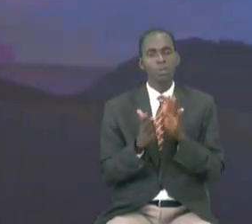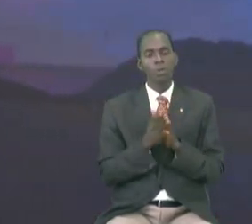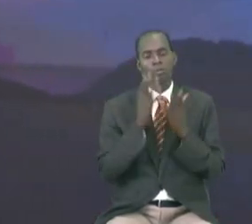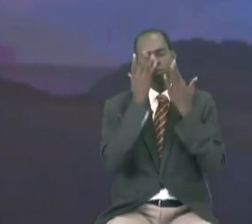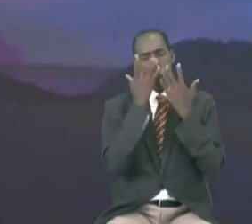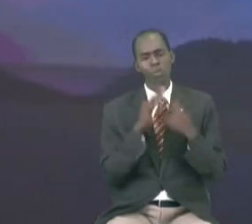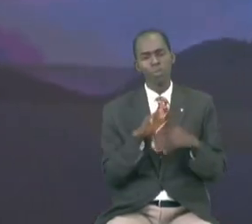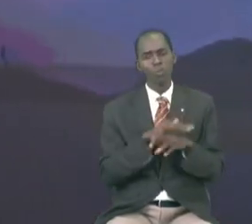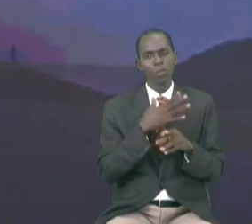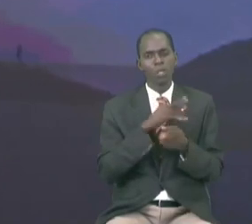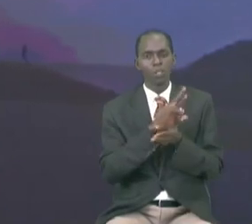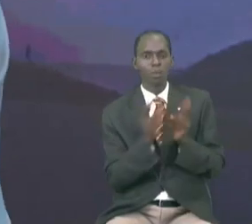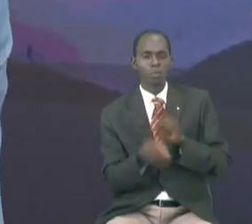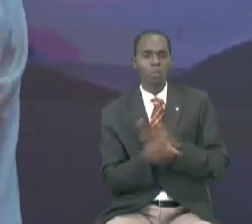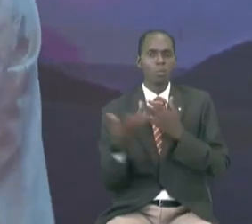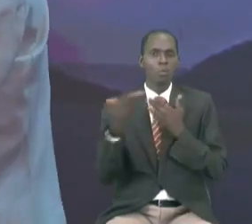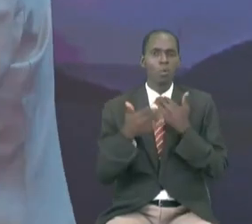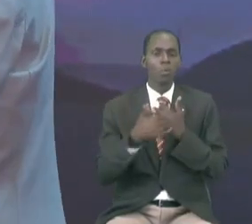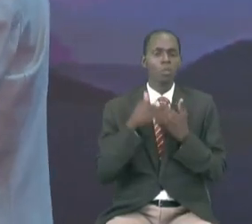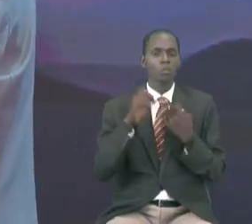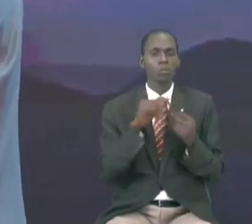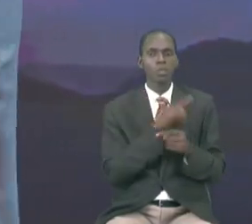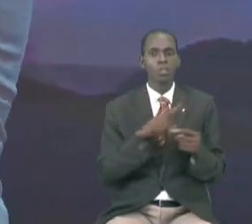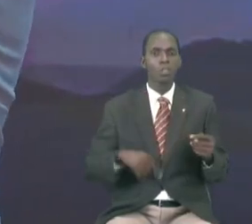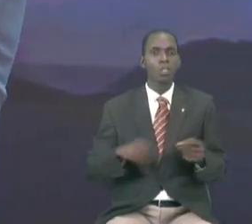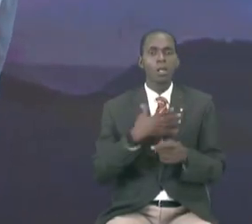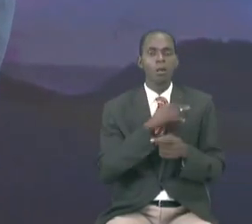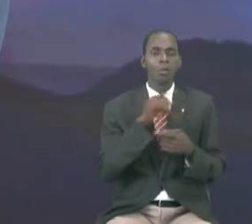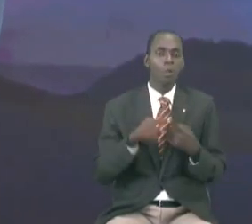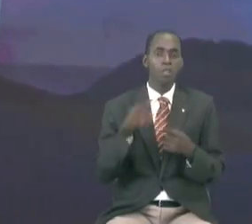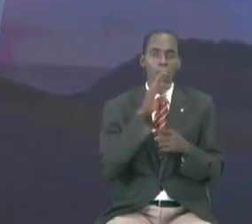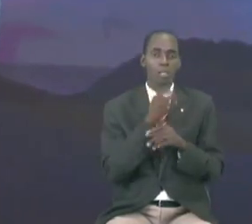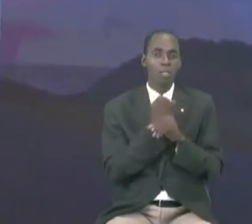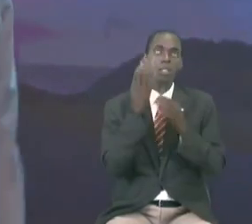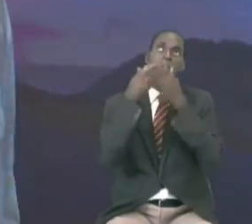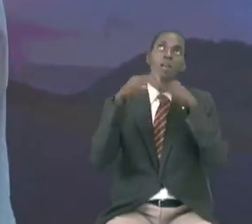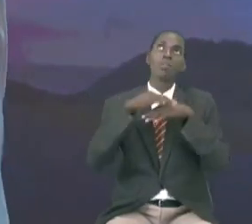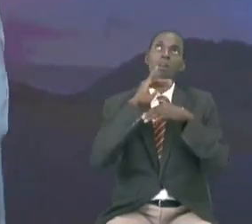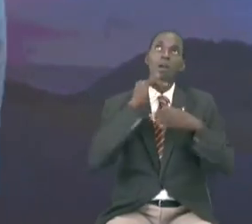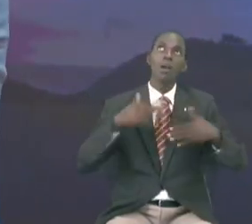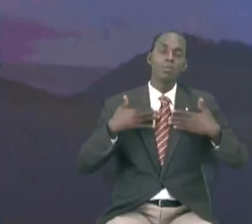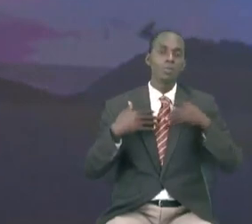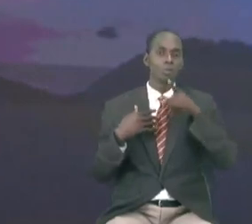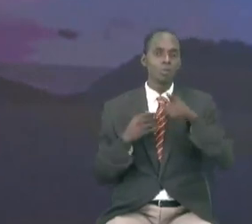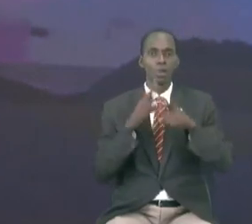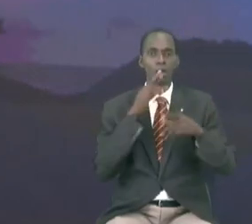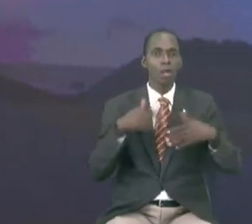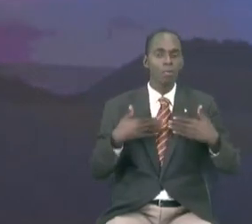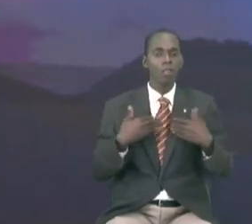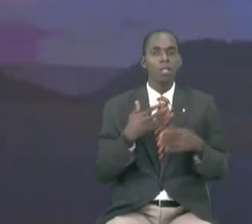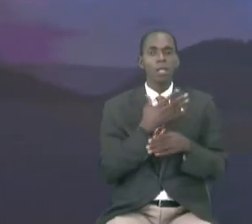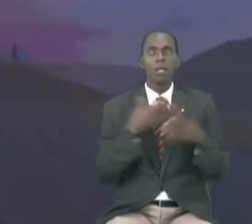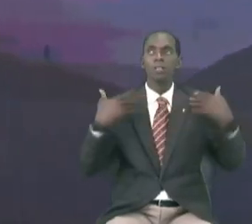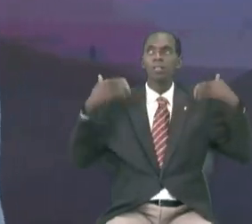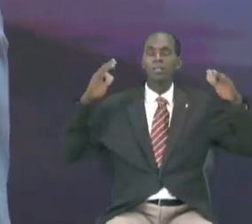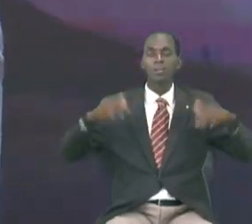the angels rejoice and you rejoice. And when they are saved, the eternal will of God is fulfilled, and